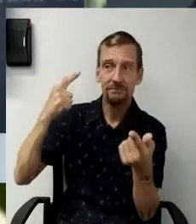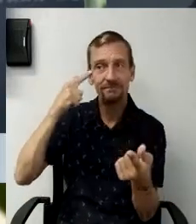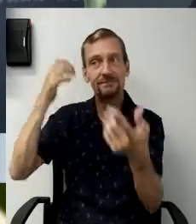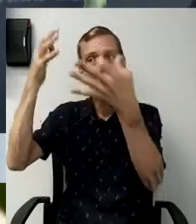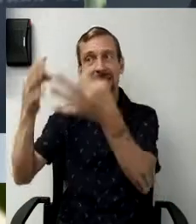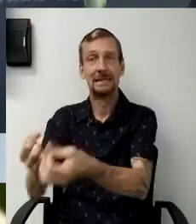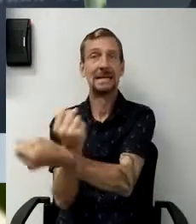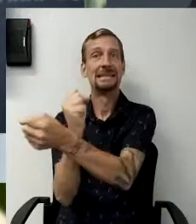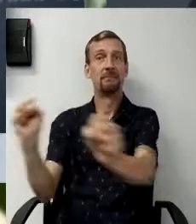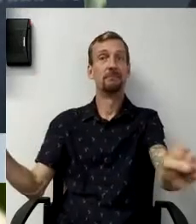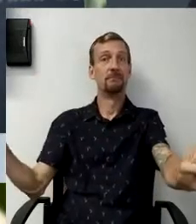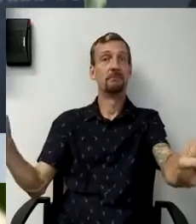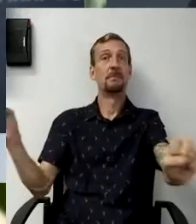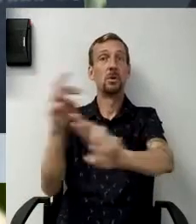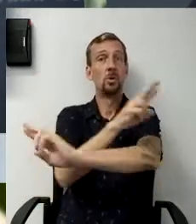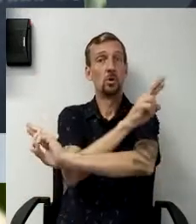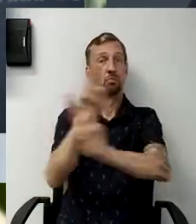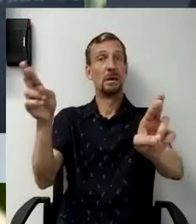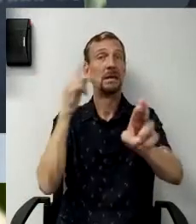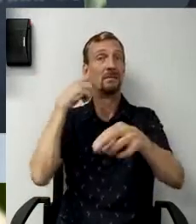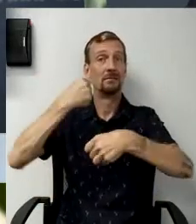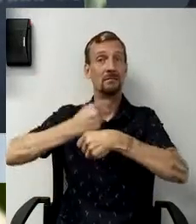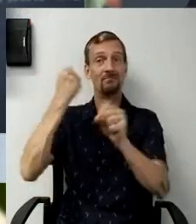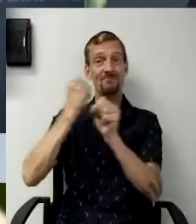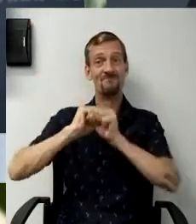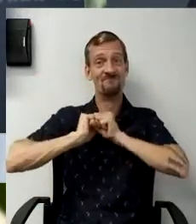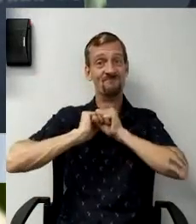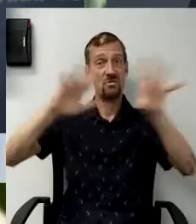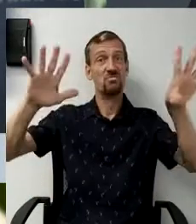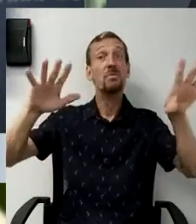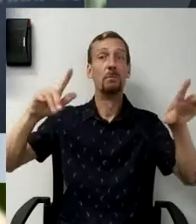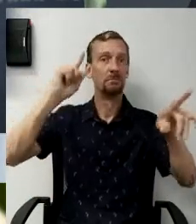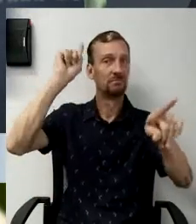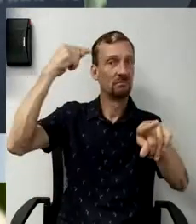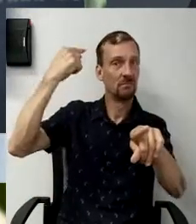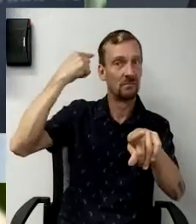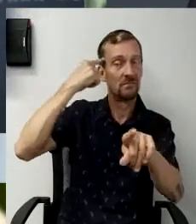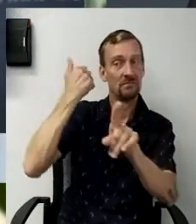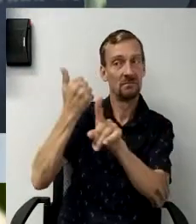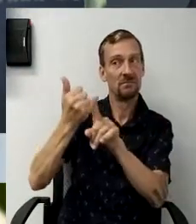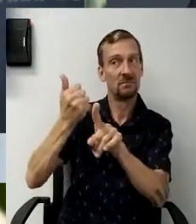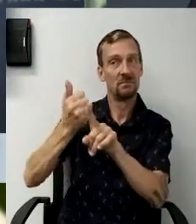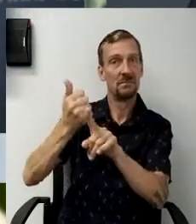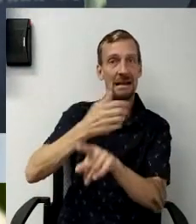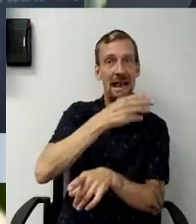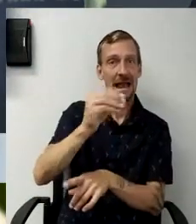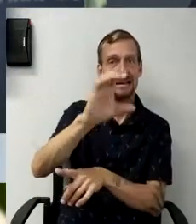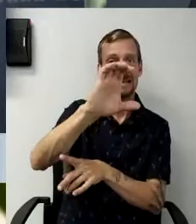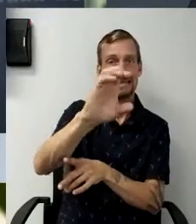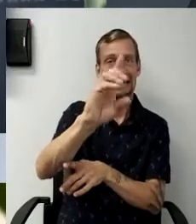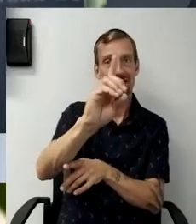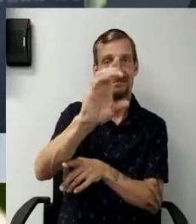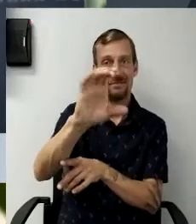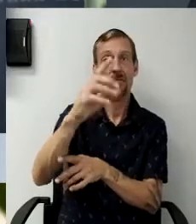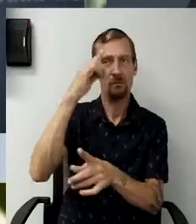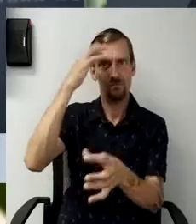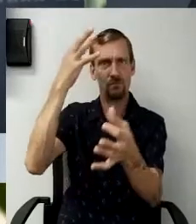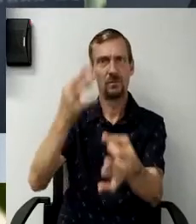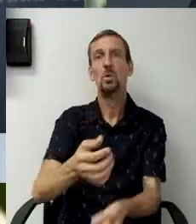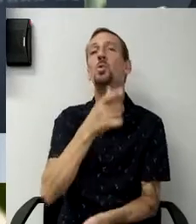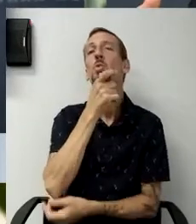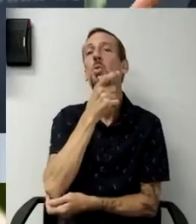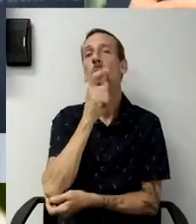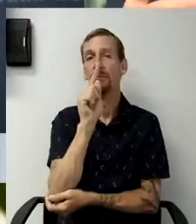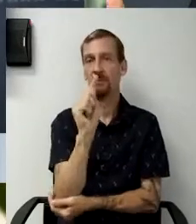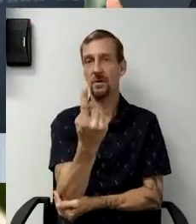entirely safe and ready for mass production. The government is already kind of, and the CDC, deciding who would be the